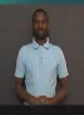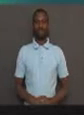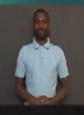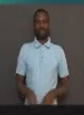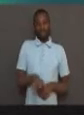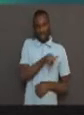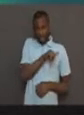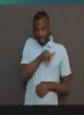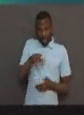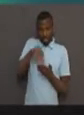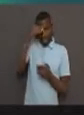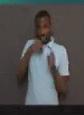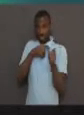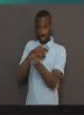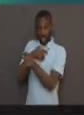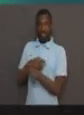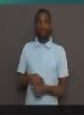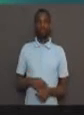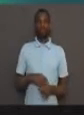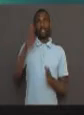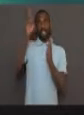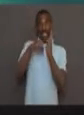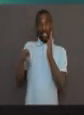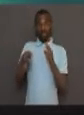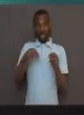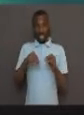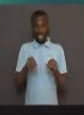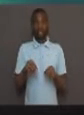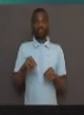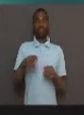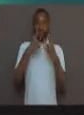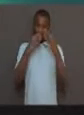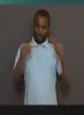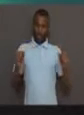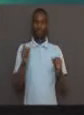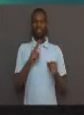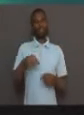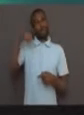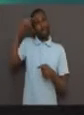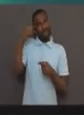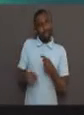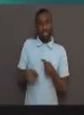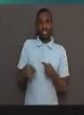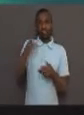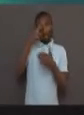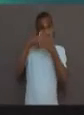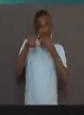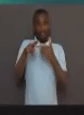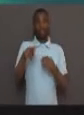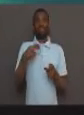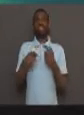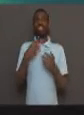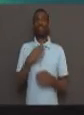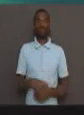As you have learned, radioactive decay is impossible to predict